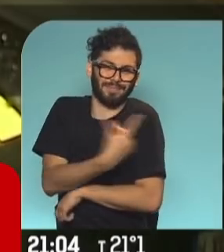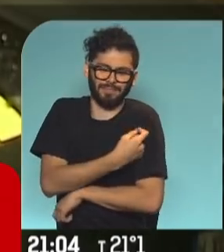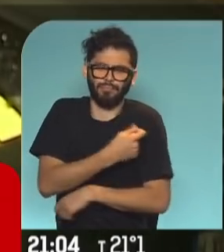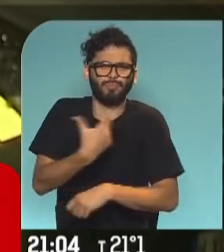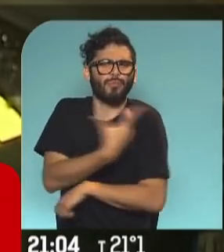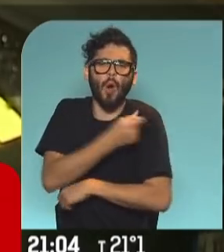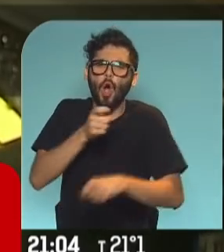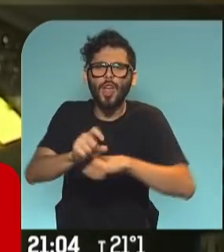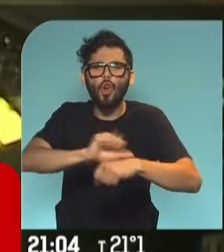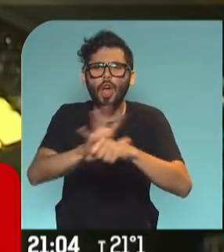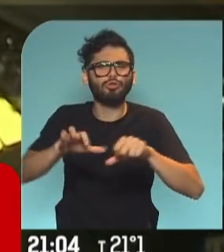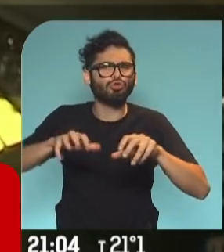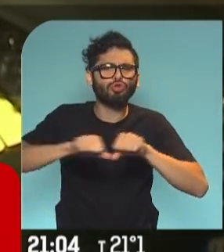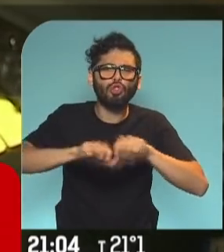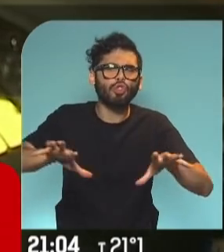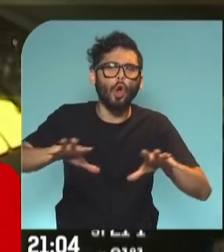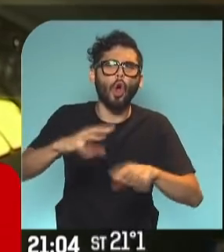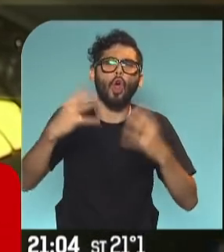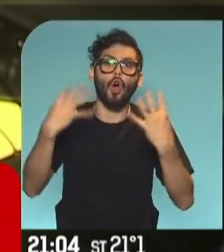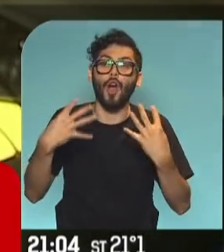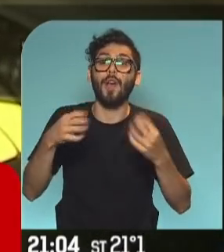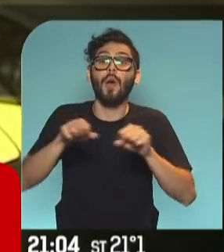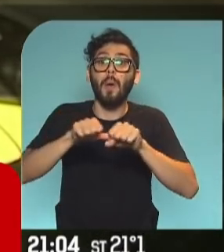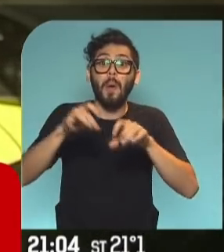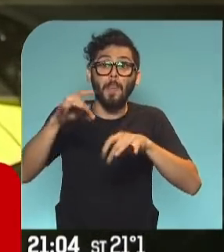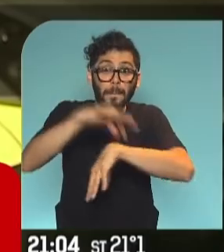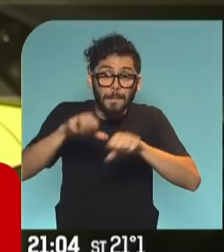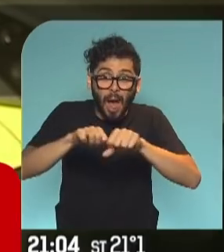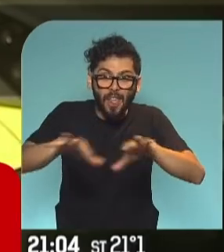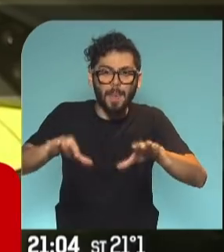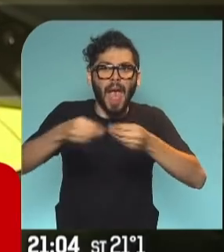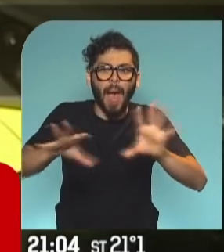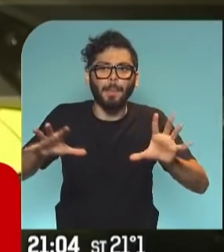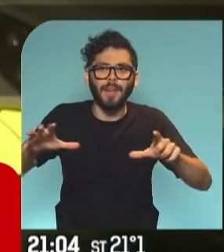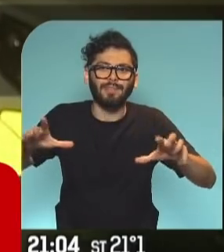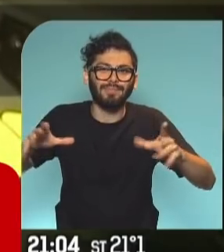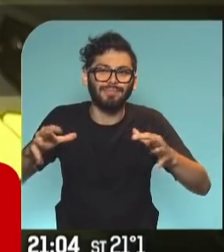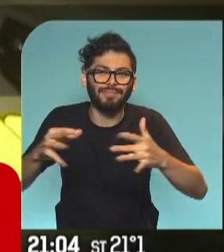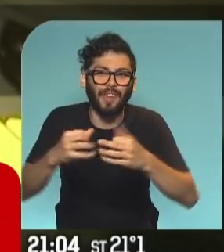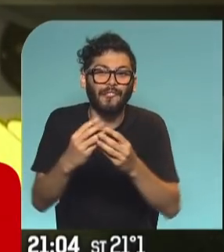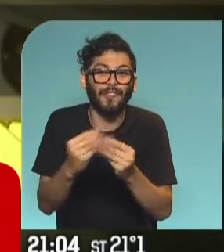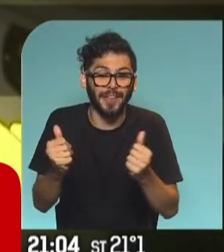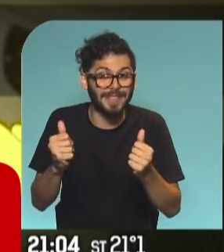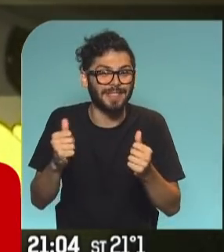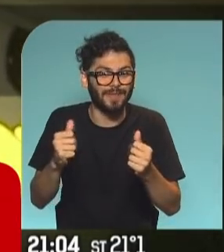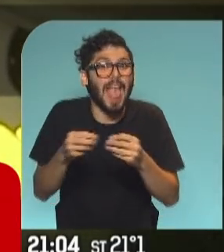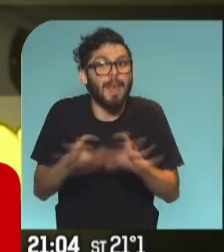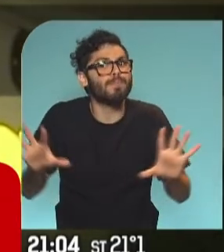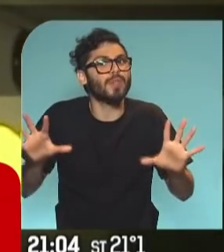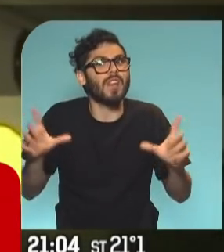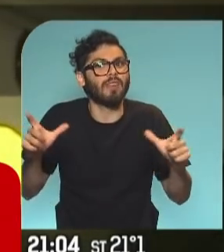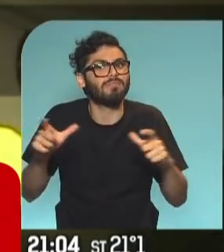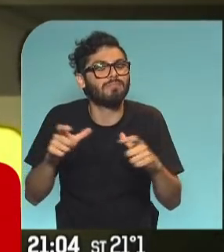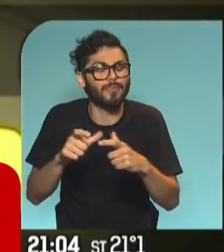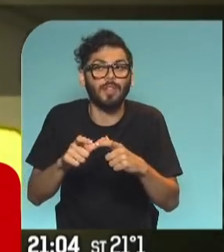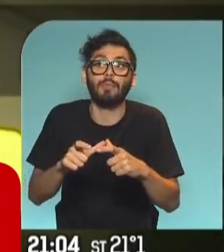UK, and it's the beginning of the end of this pandemic. We're not there yet. It's so important that people